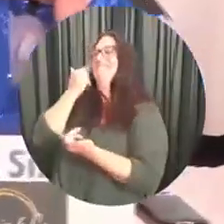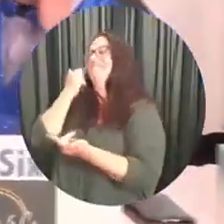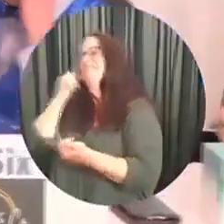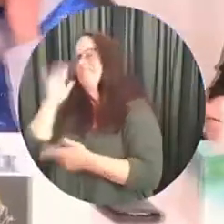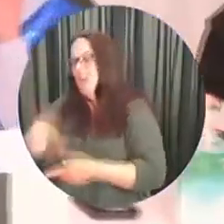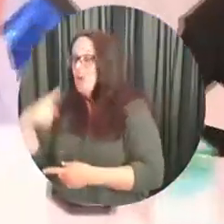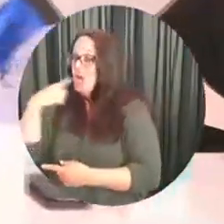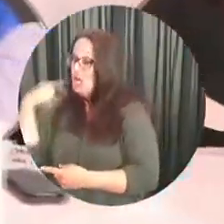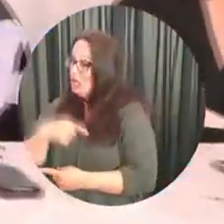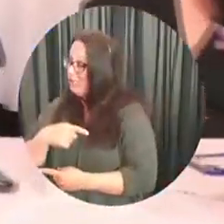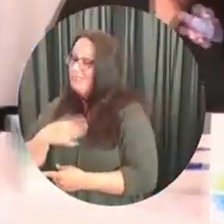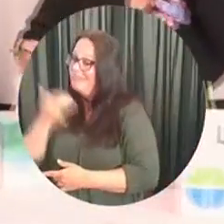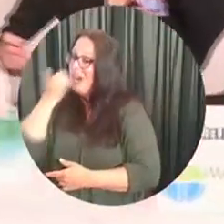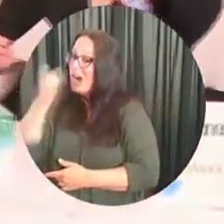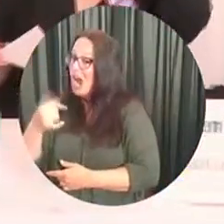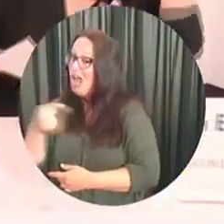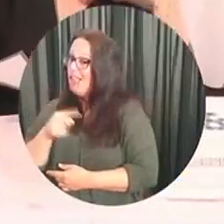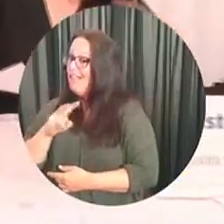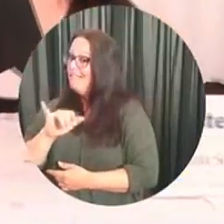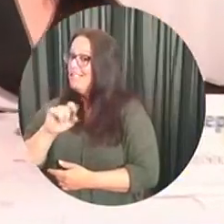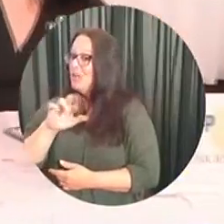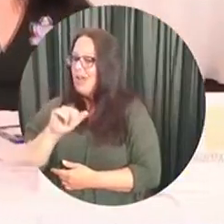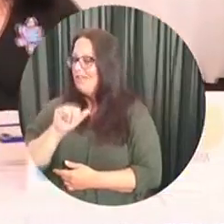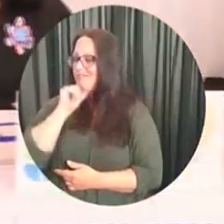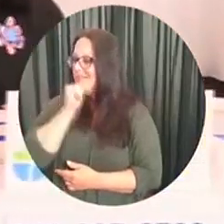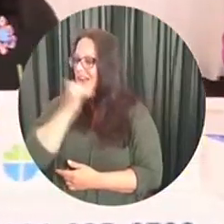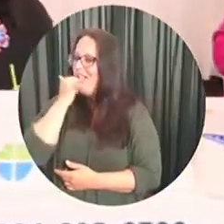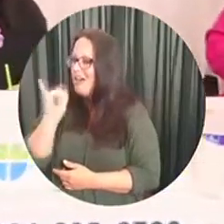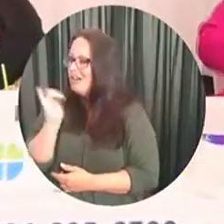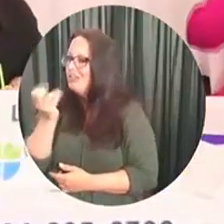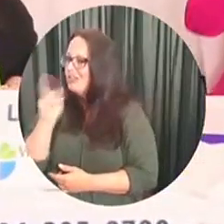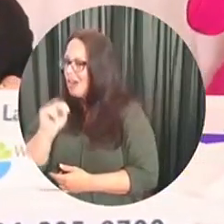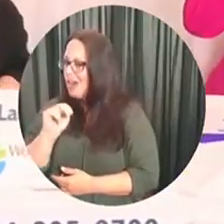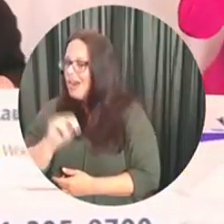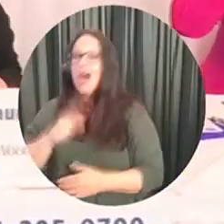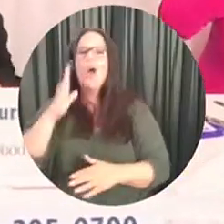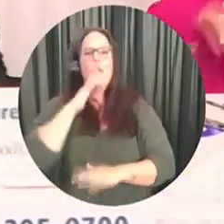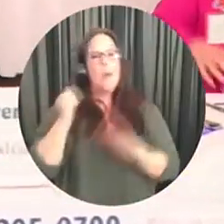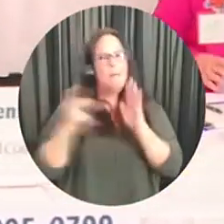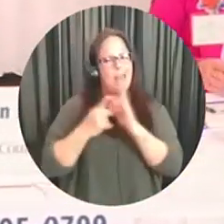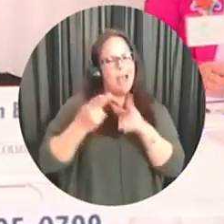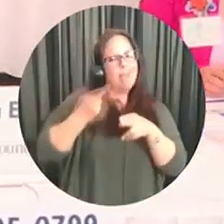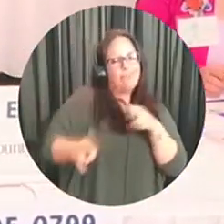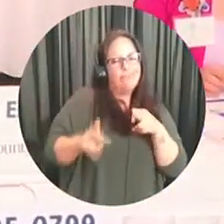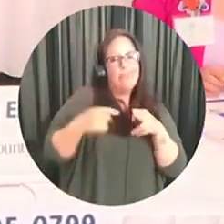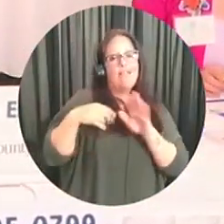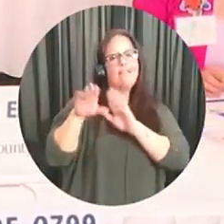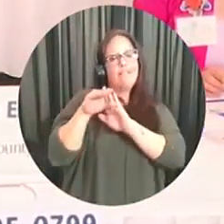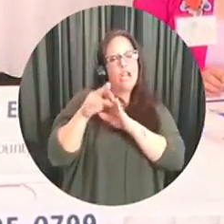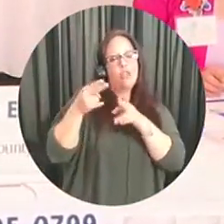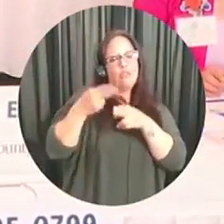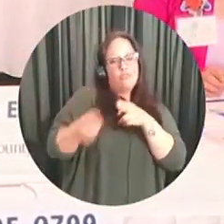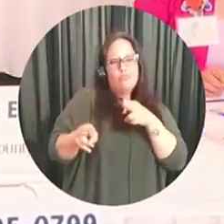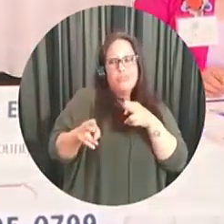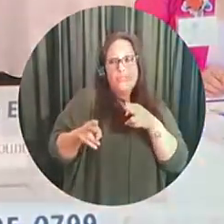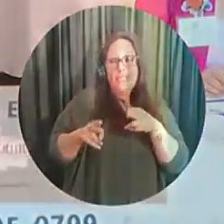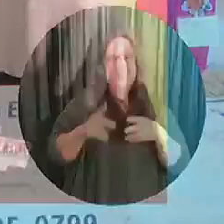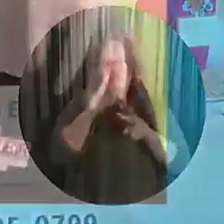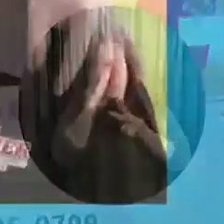not John. Now, we'll come back in a little bit. We do have a video about Camp Echo, and then we'll talk to the rest of the side here. But let's check out this video.